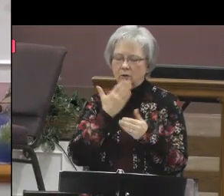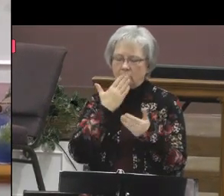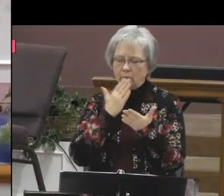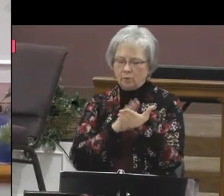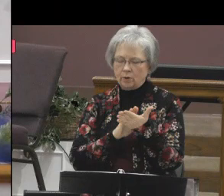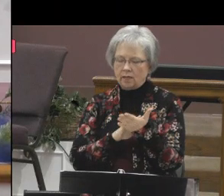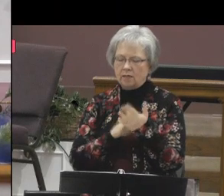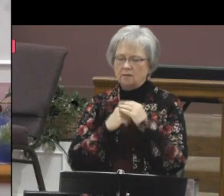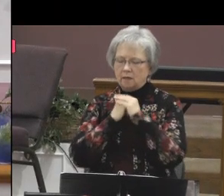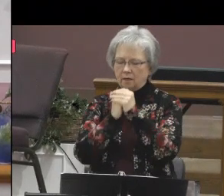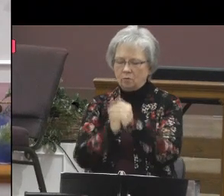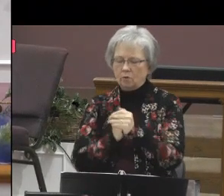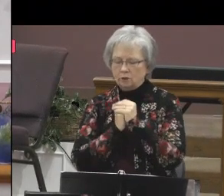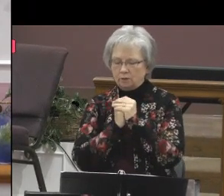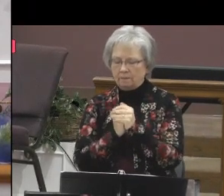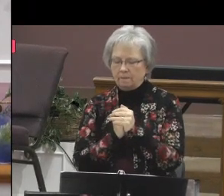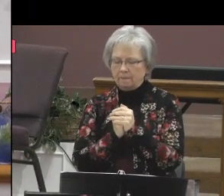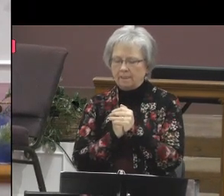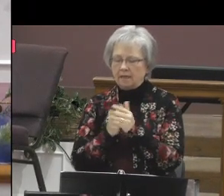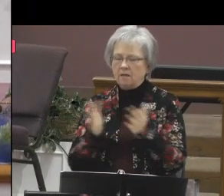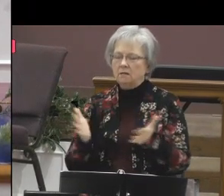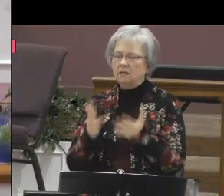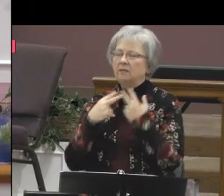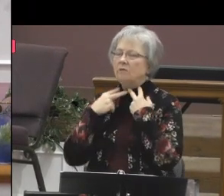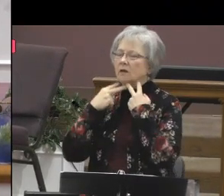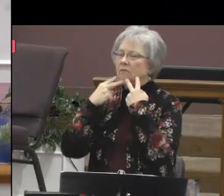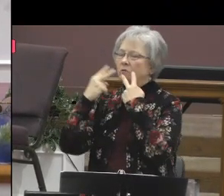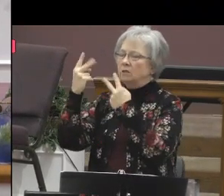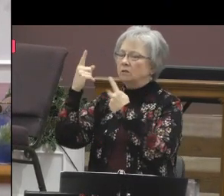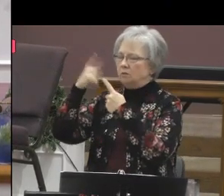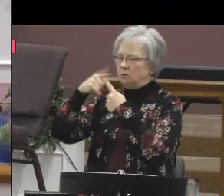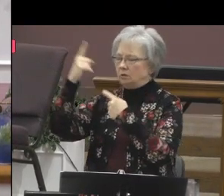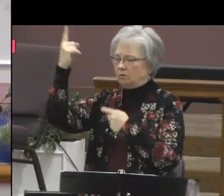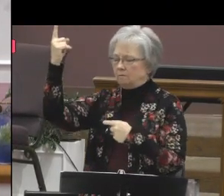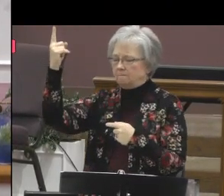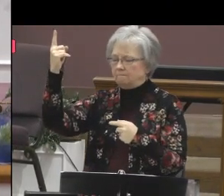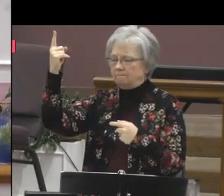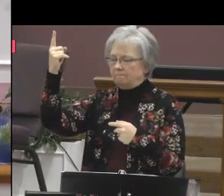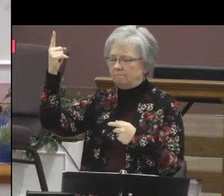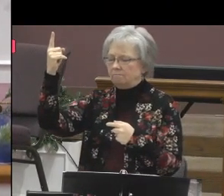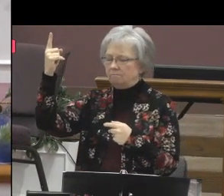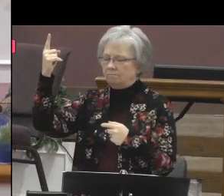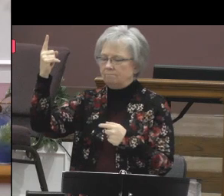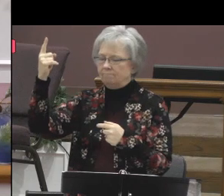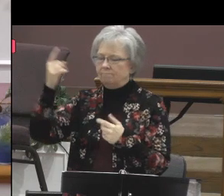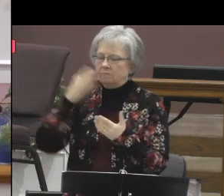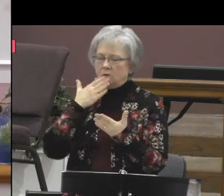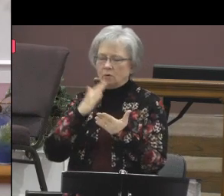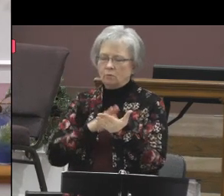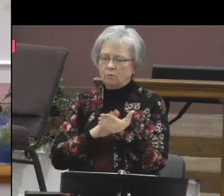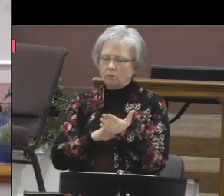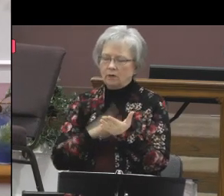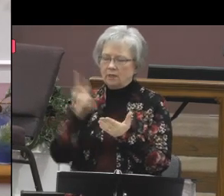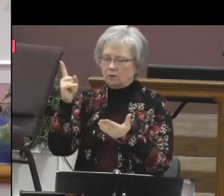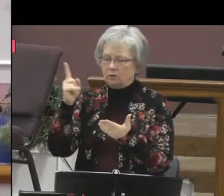worship as we lift our voices to you, as we praise you for who you are.